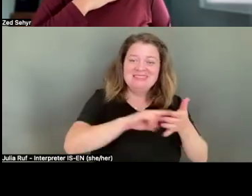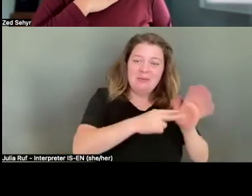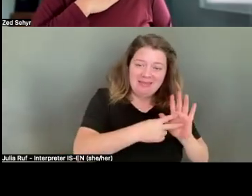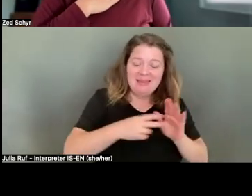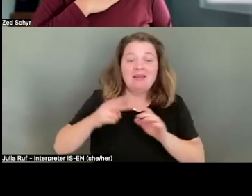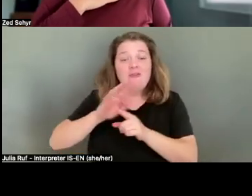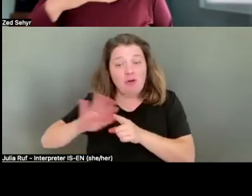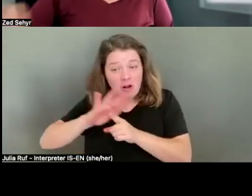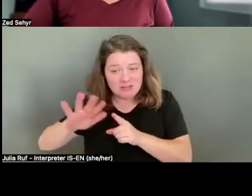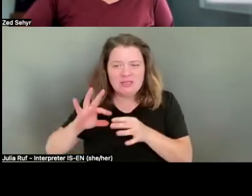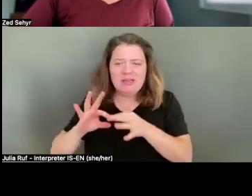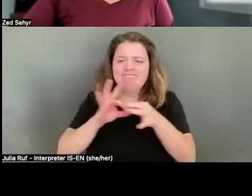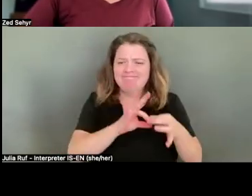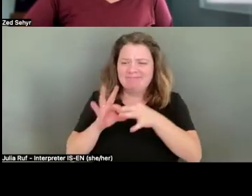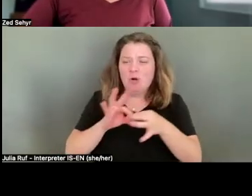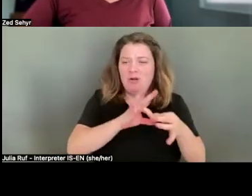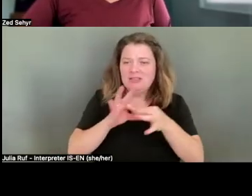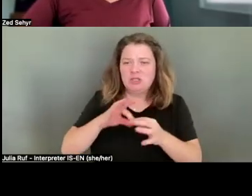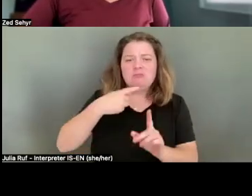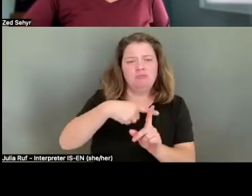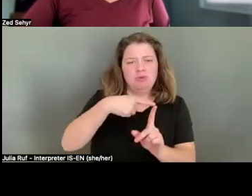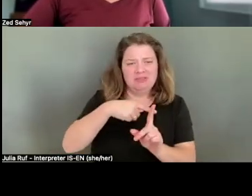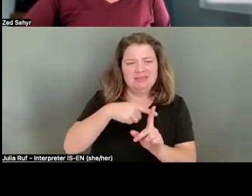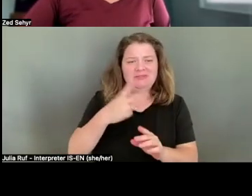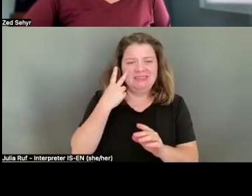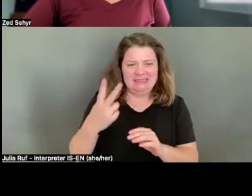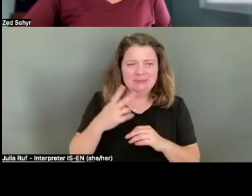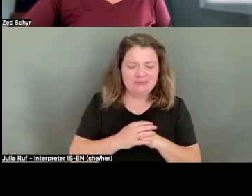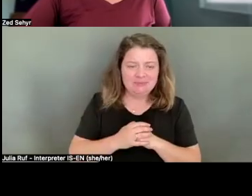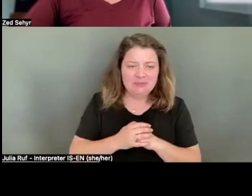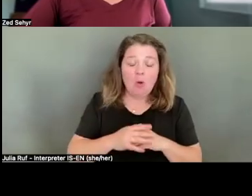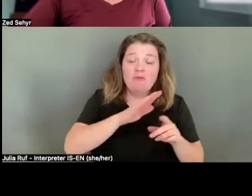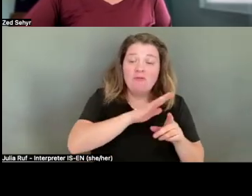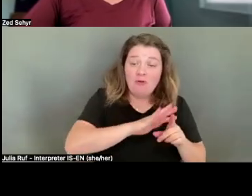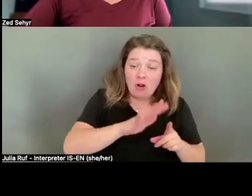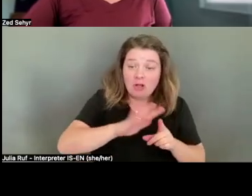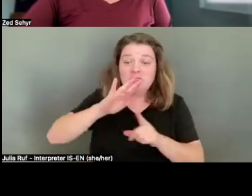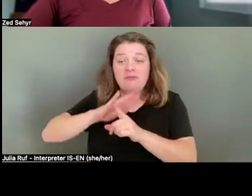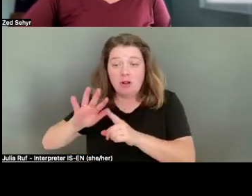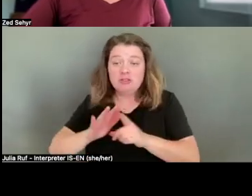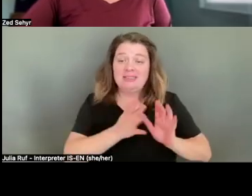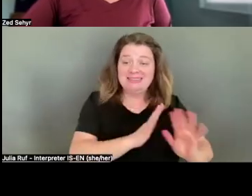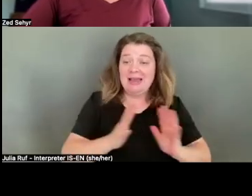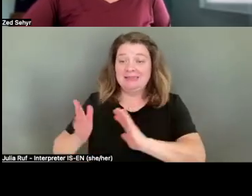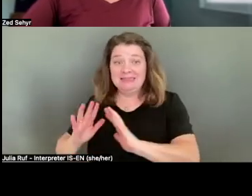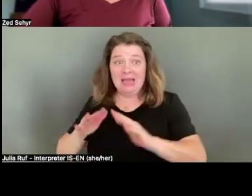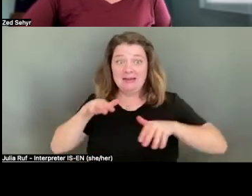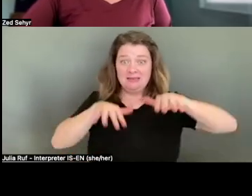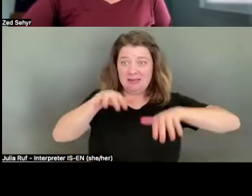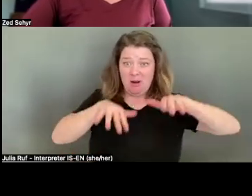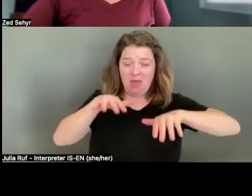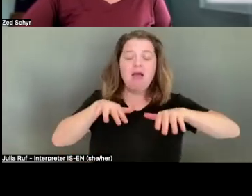phonology. So showing that phonologically similar signs also tend to have higher